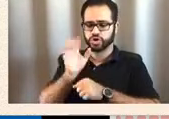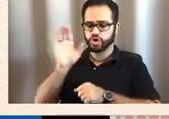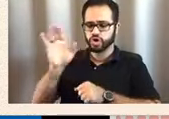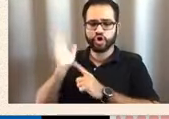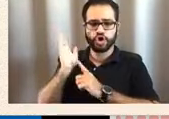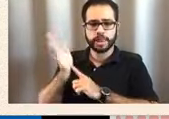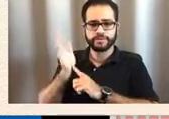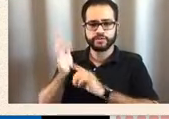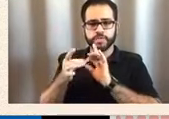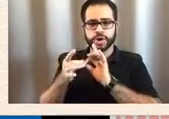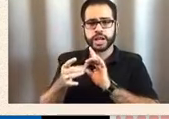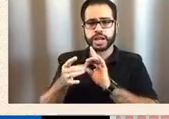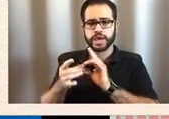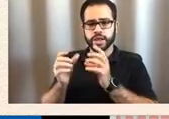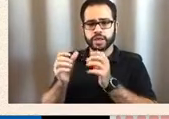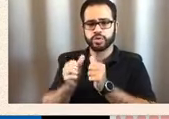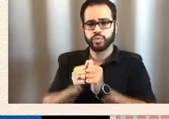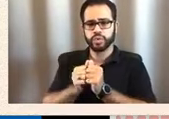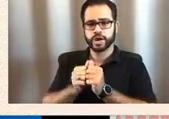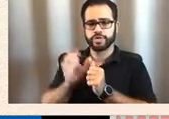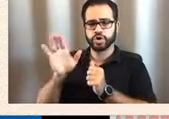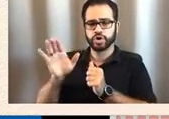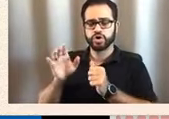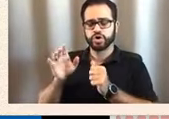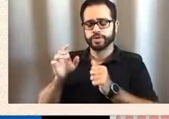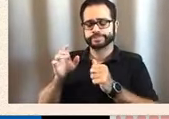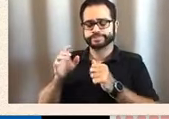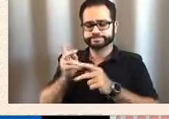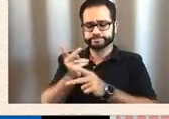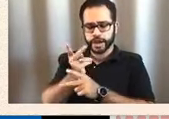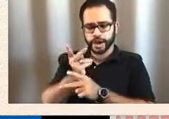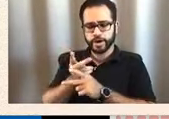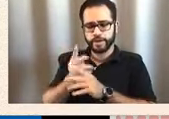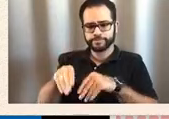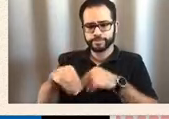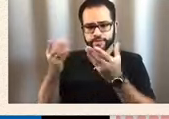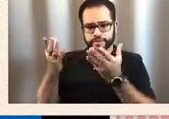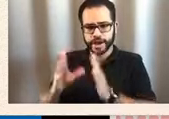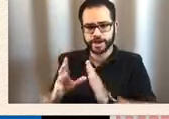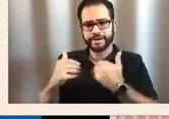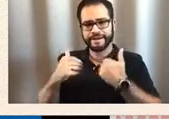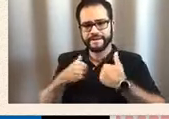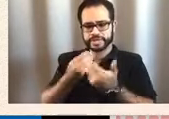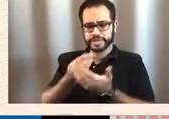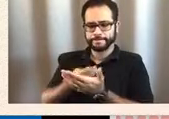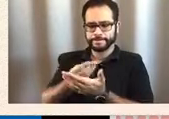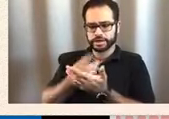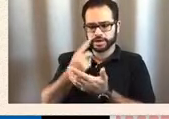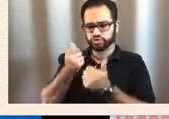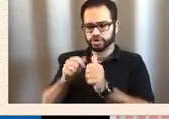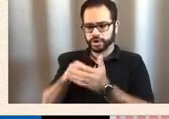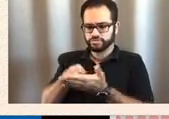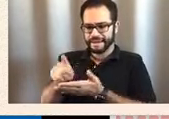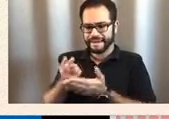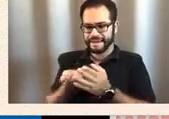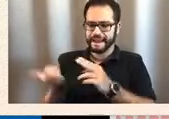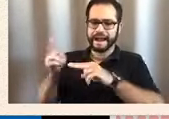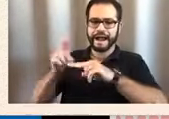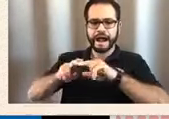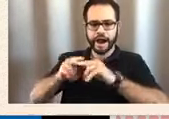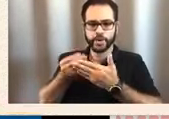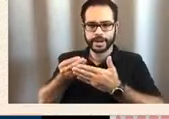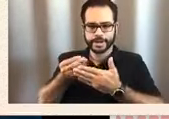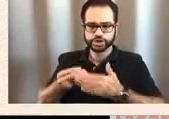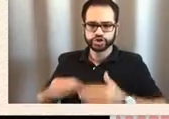to personal care providers and having the funding in order to pay them higher wages.